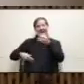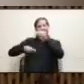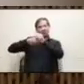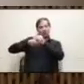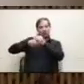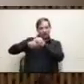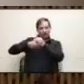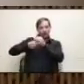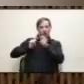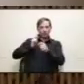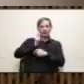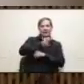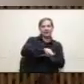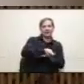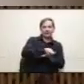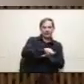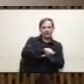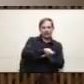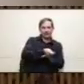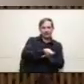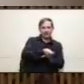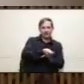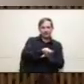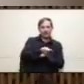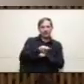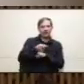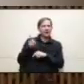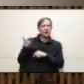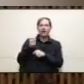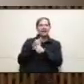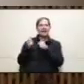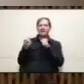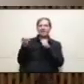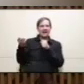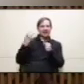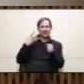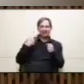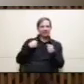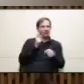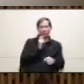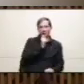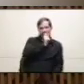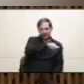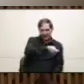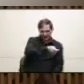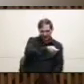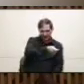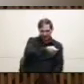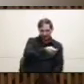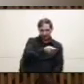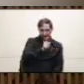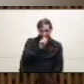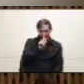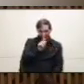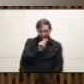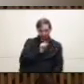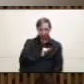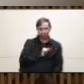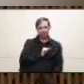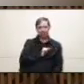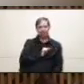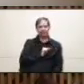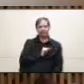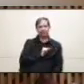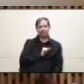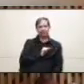to spend. That was an indication. They will never give us money if we are not spending. That was an indication. Then we have what